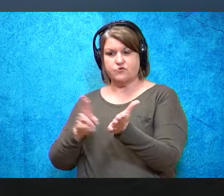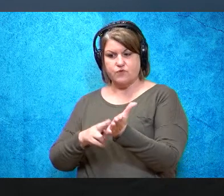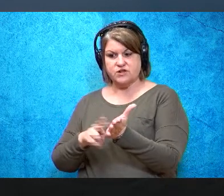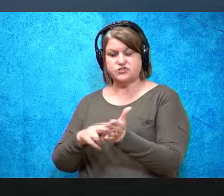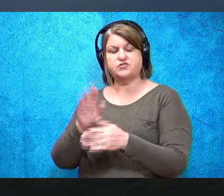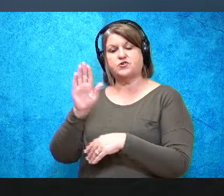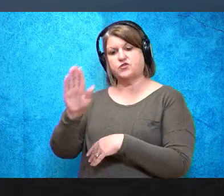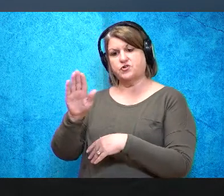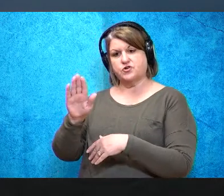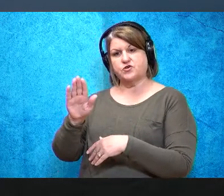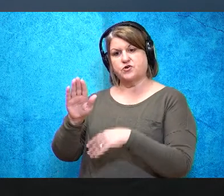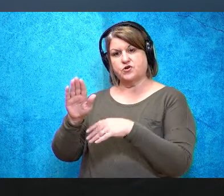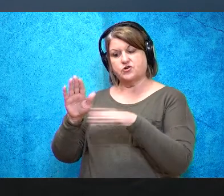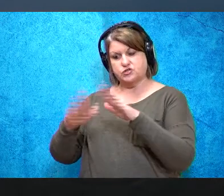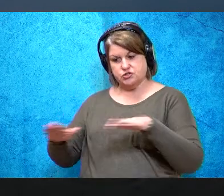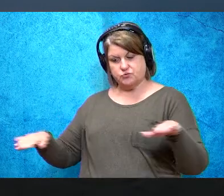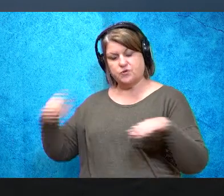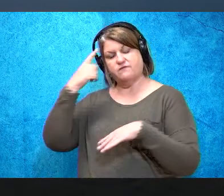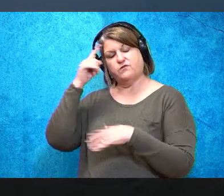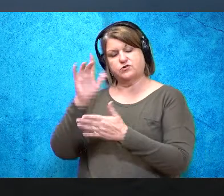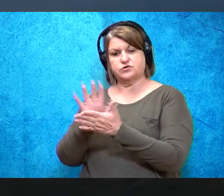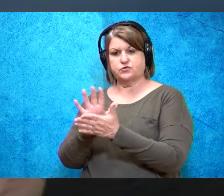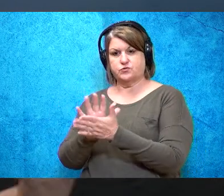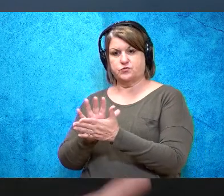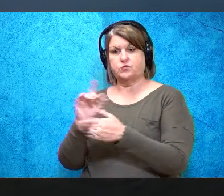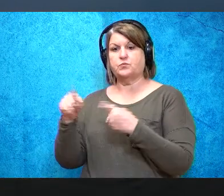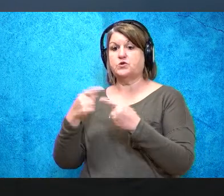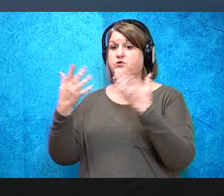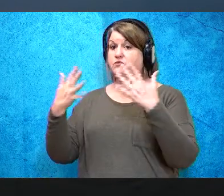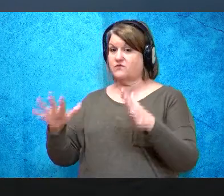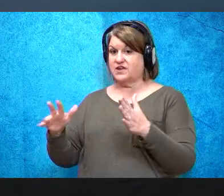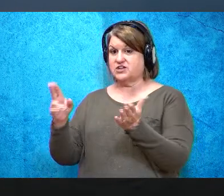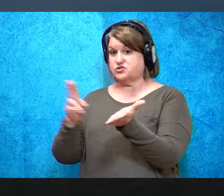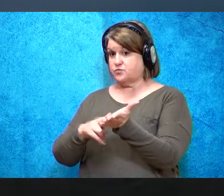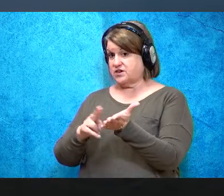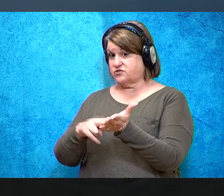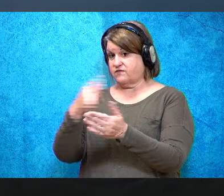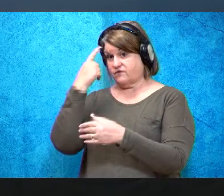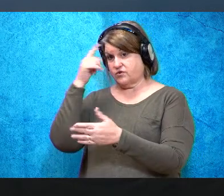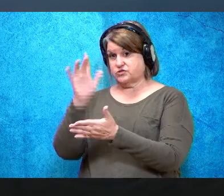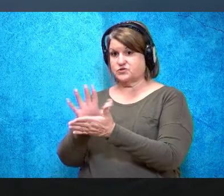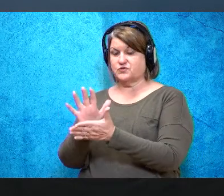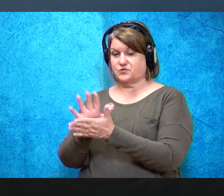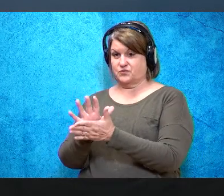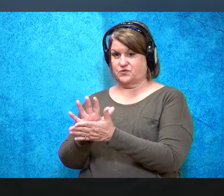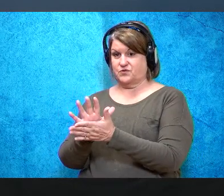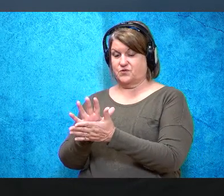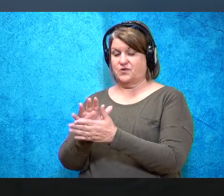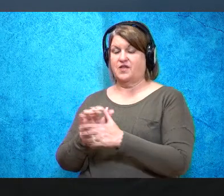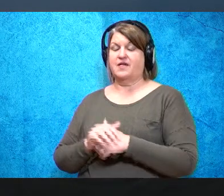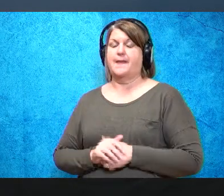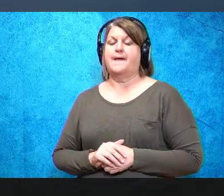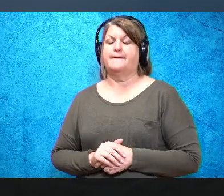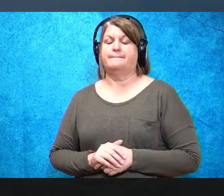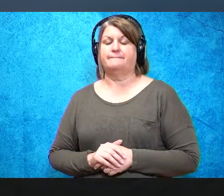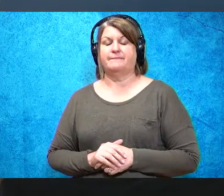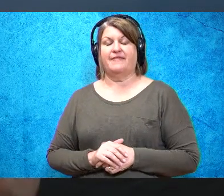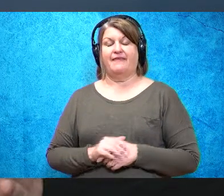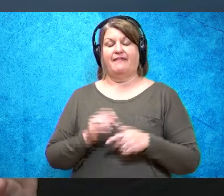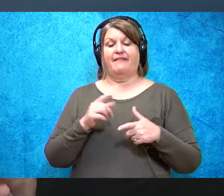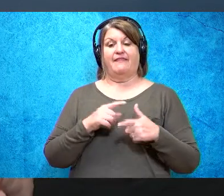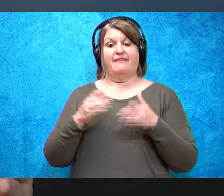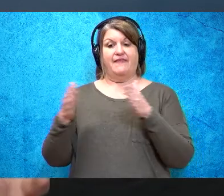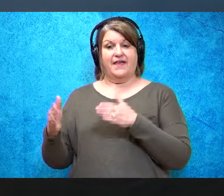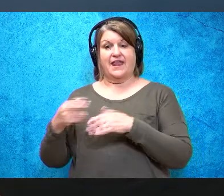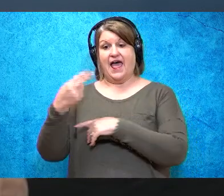So once you're registered for school, for high school, that's when we need you students to